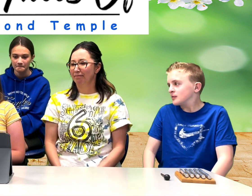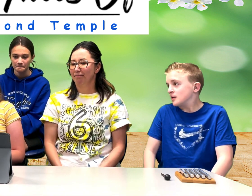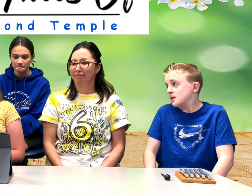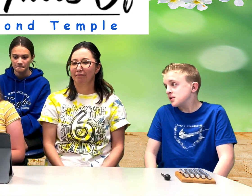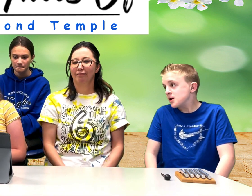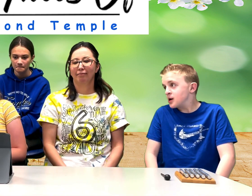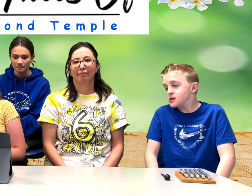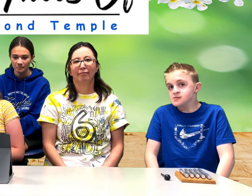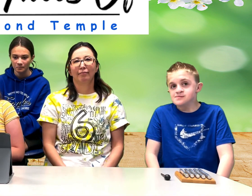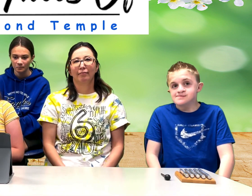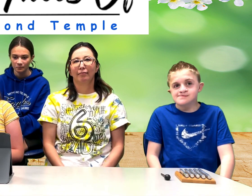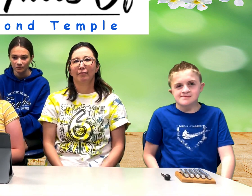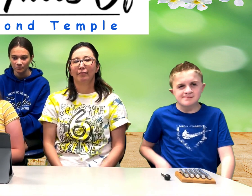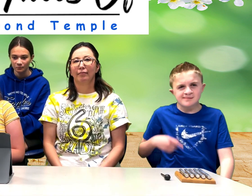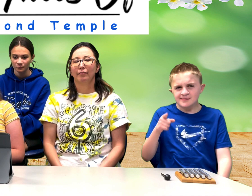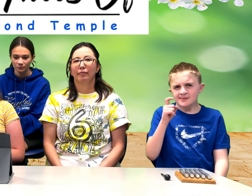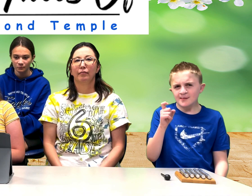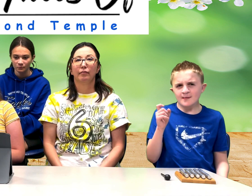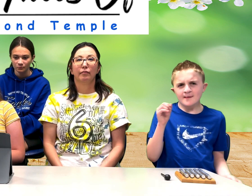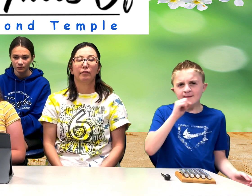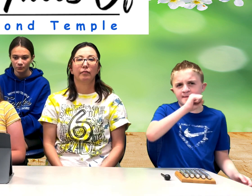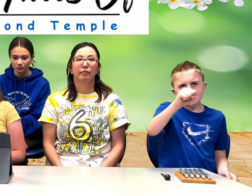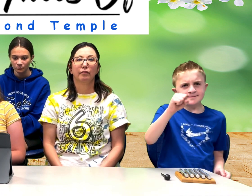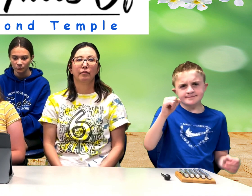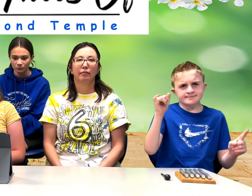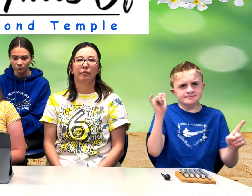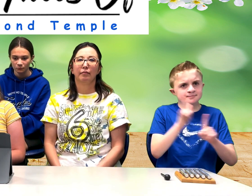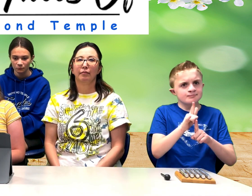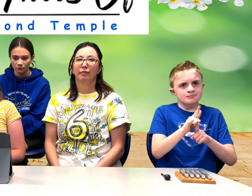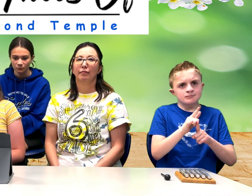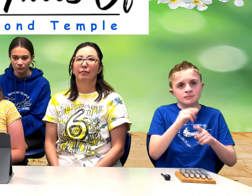What do you love about our team?